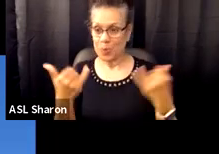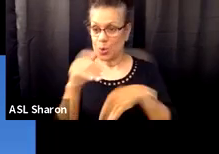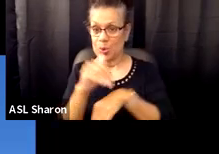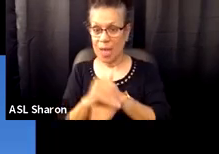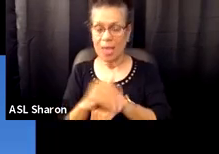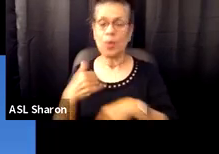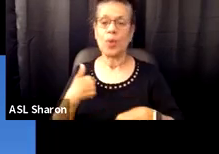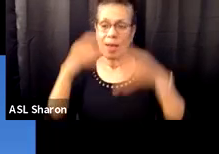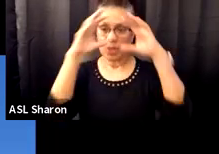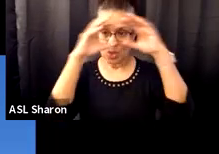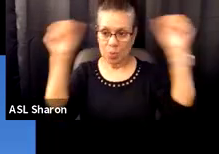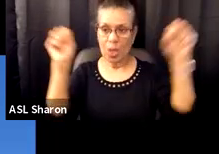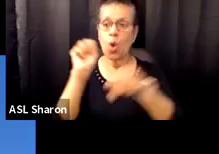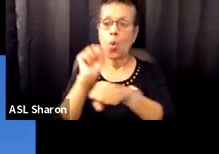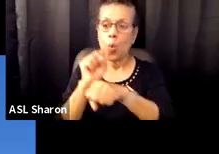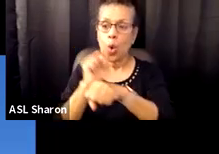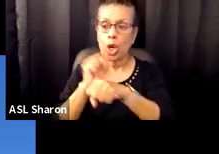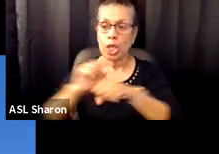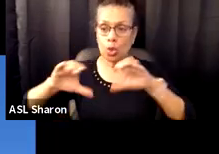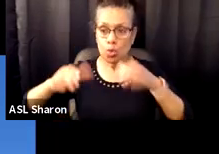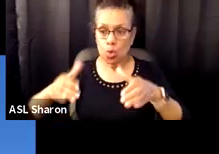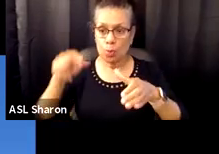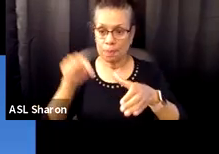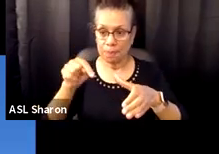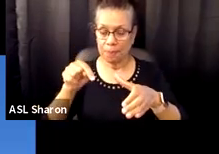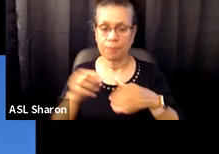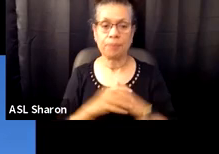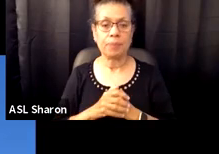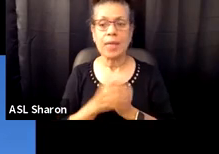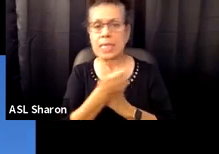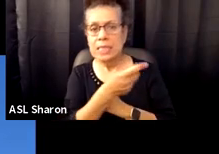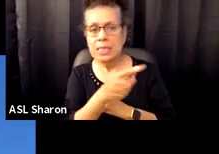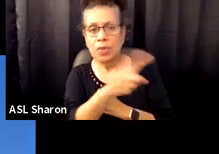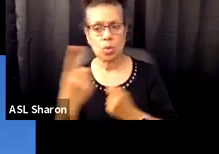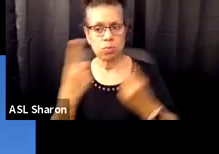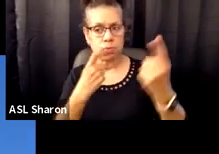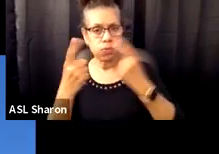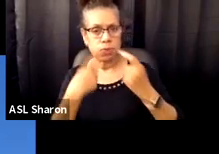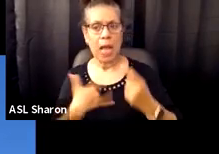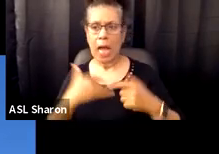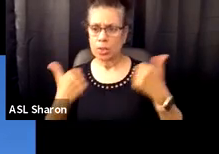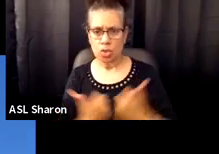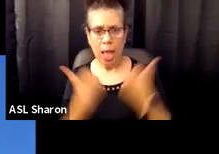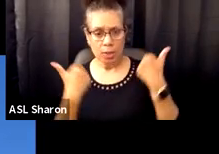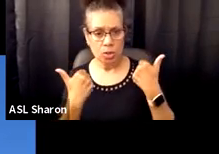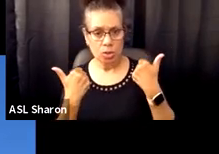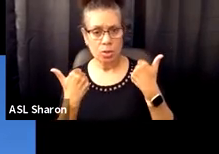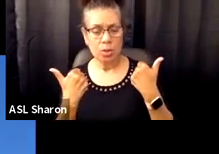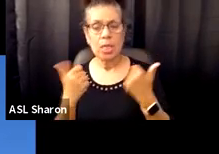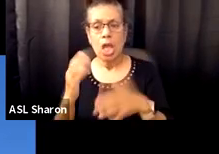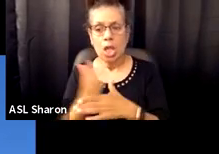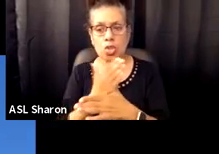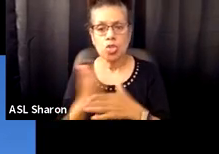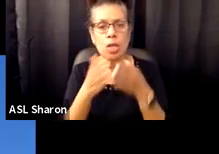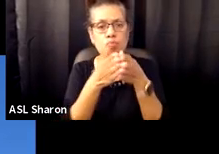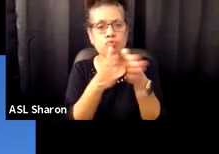superintendent's working group several of you have asked me to address our deep challenges and share more broadly